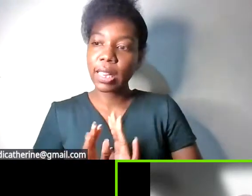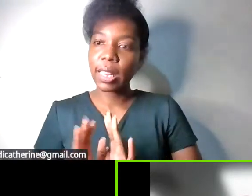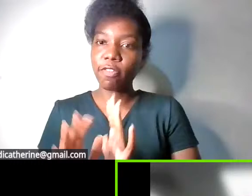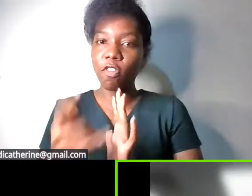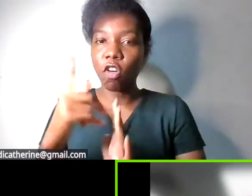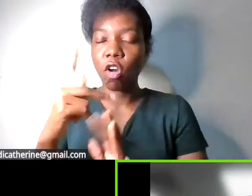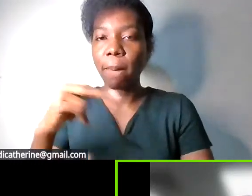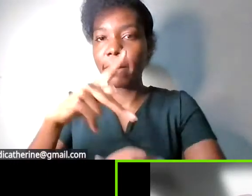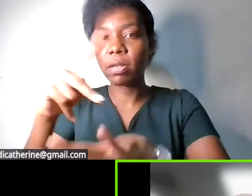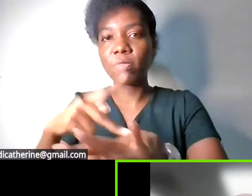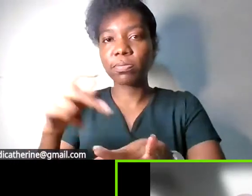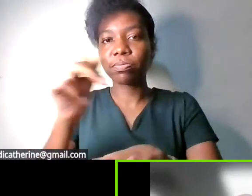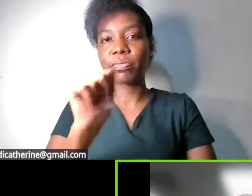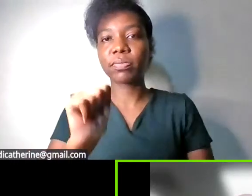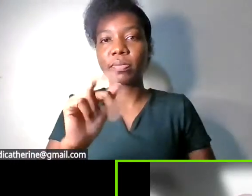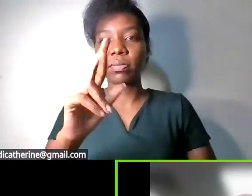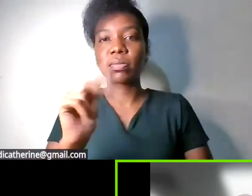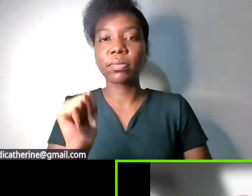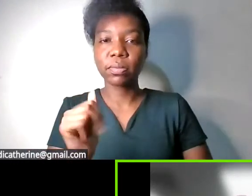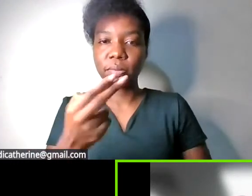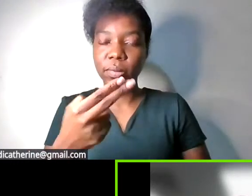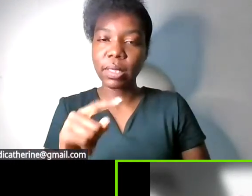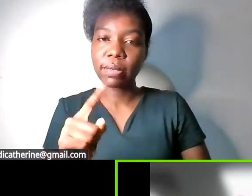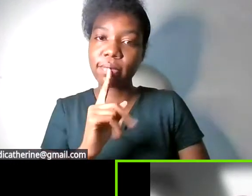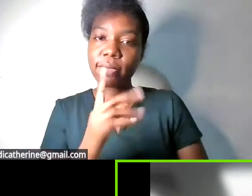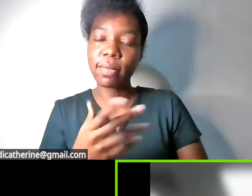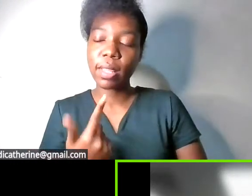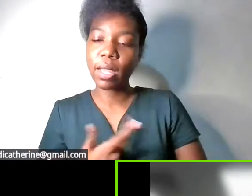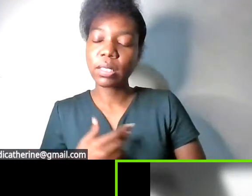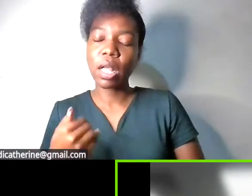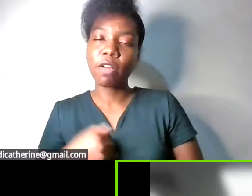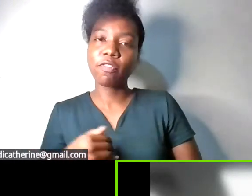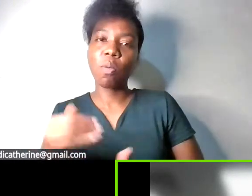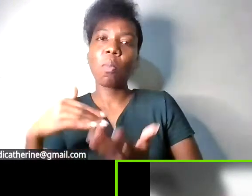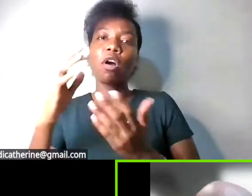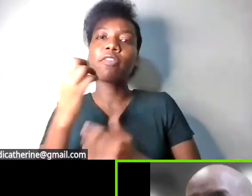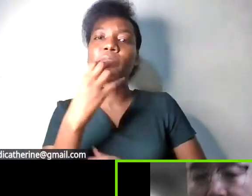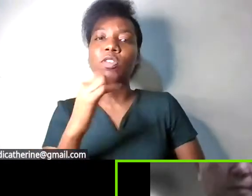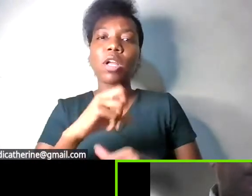Sarah, since she will give you a little bit more information about our school.